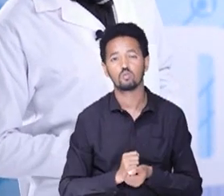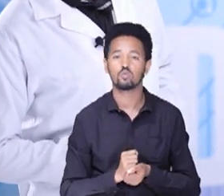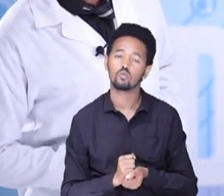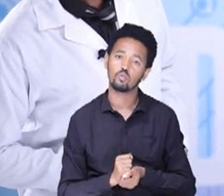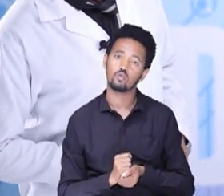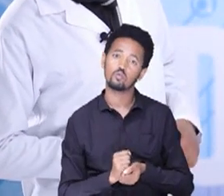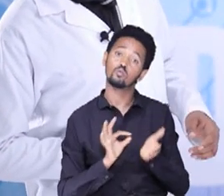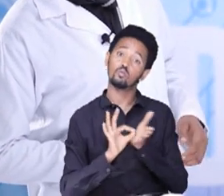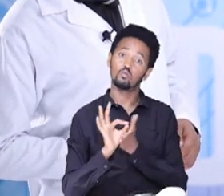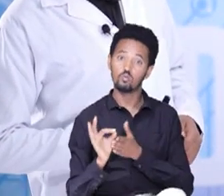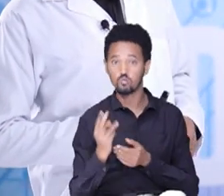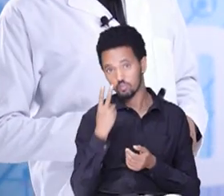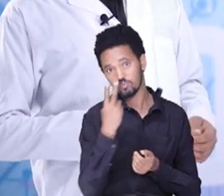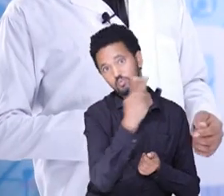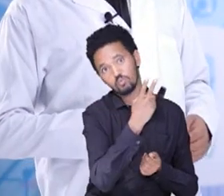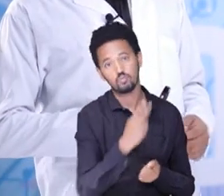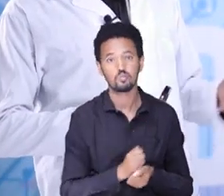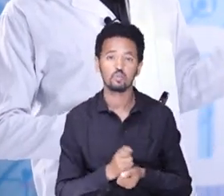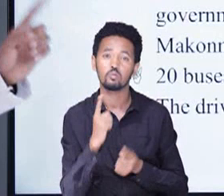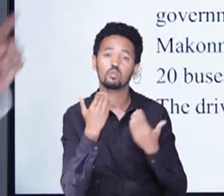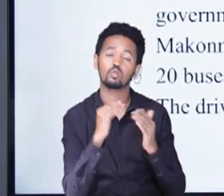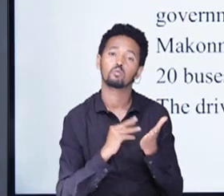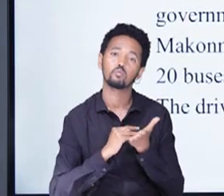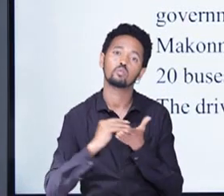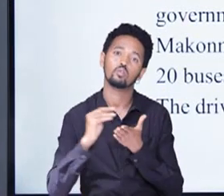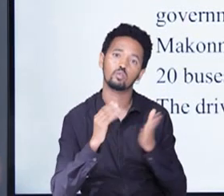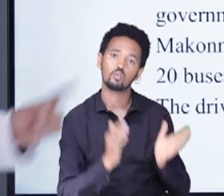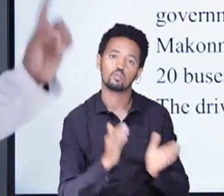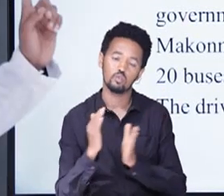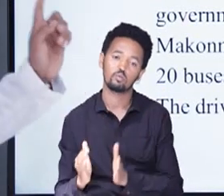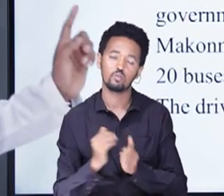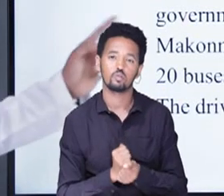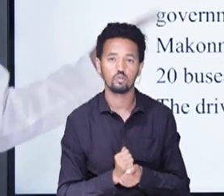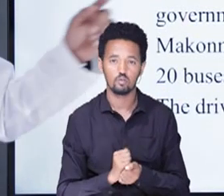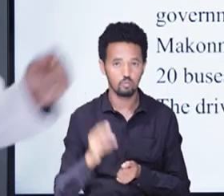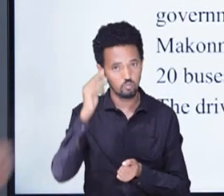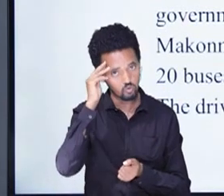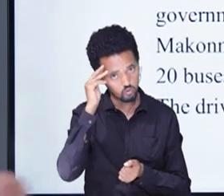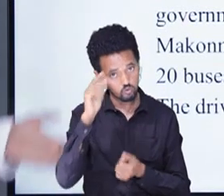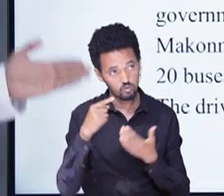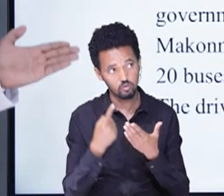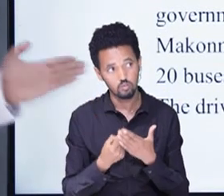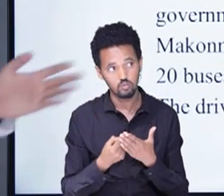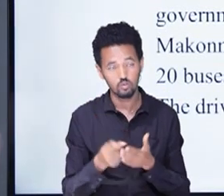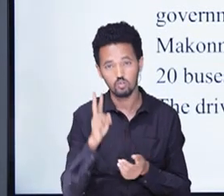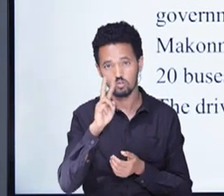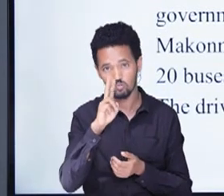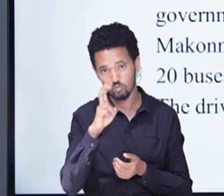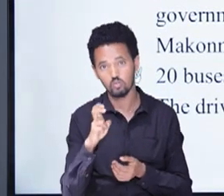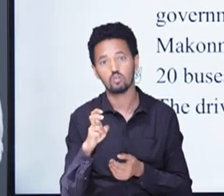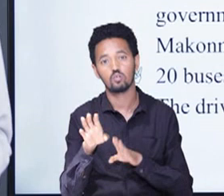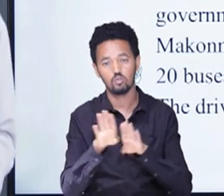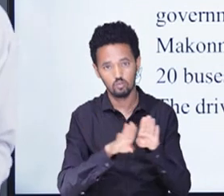Ethiopia, $96 million, of which the government and the emperor through Makonnen owned the third. 20 bus